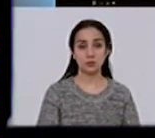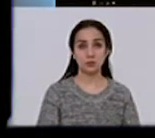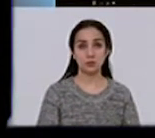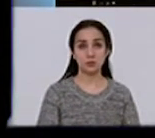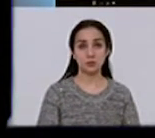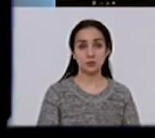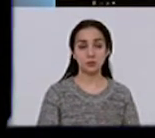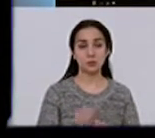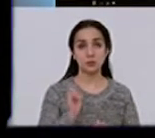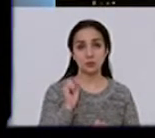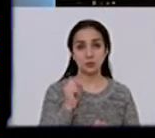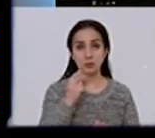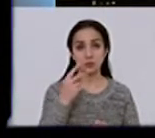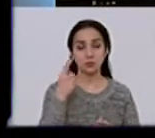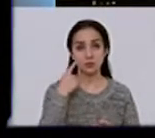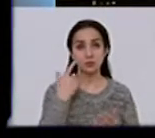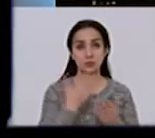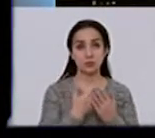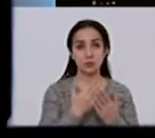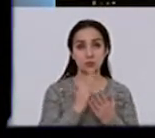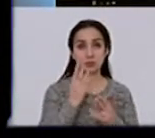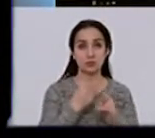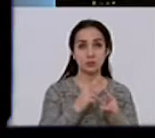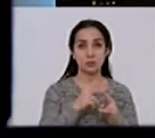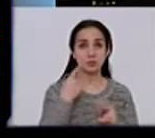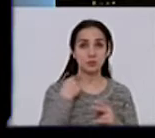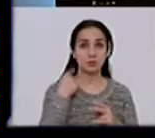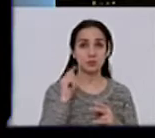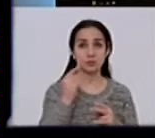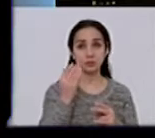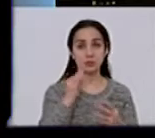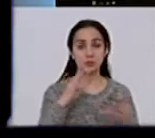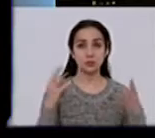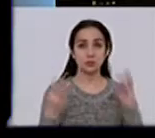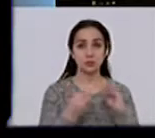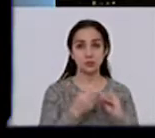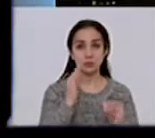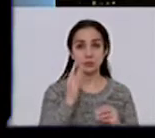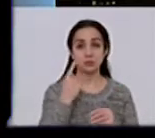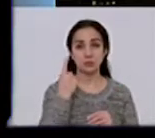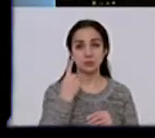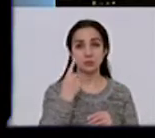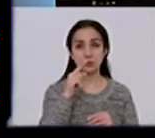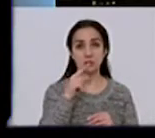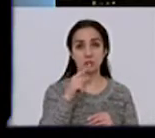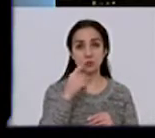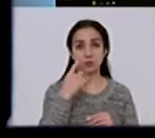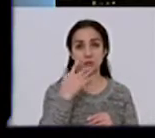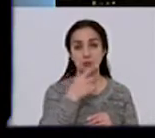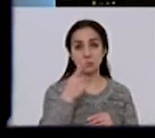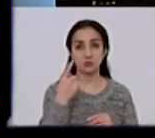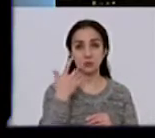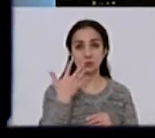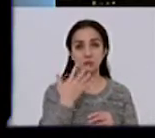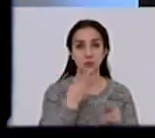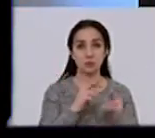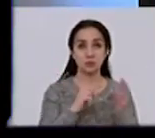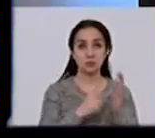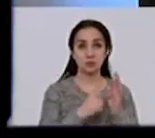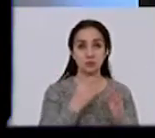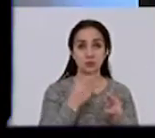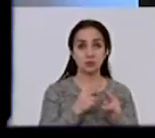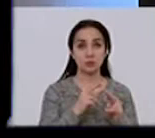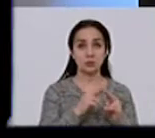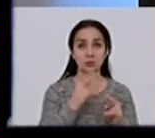integralimizning taqribiy qiymati teng bo'ladi ushbu son qiymatlarning yig'indisini 1/5 ga ko'paytmasiga.